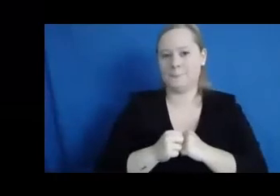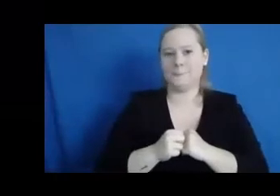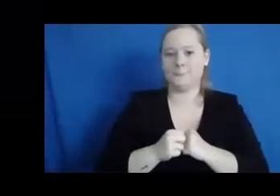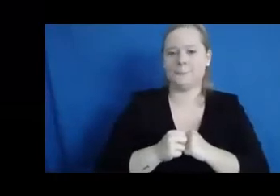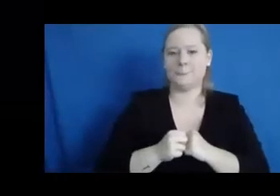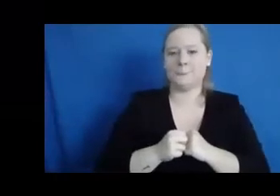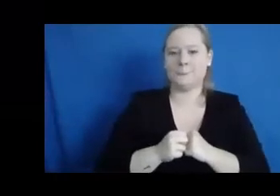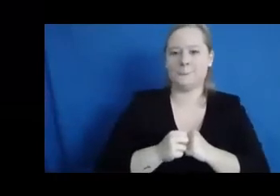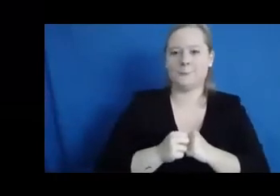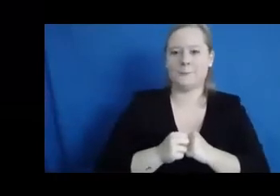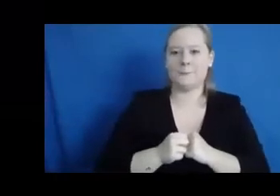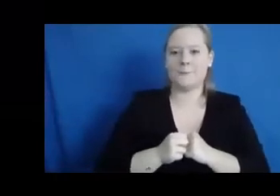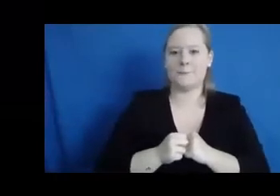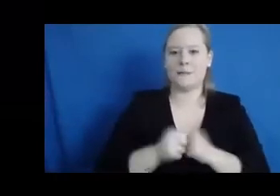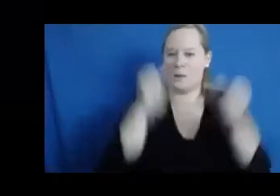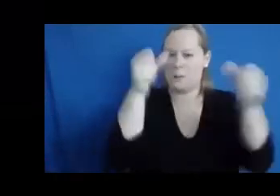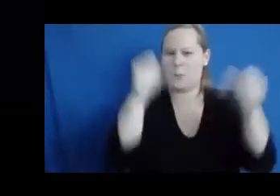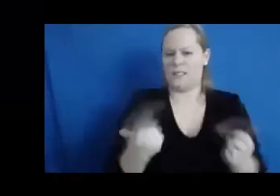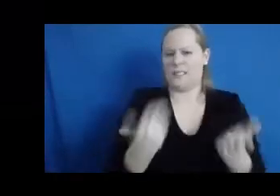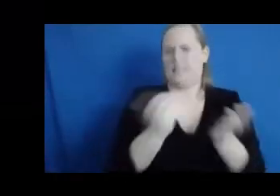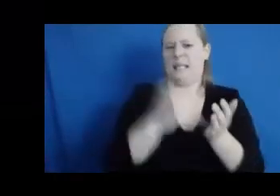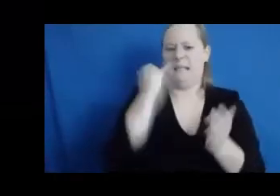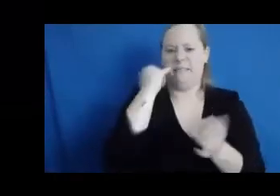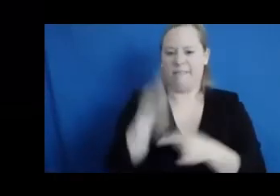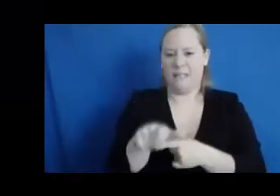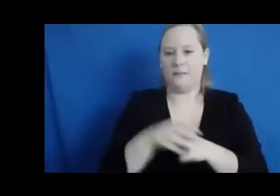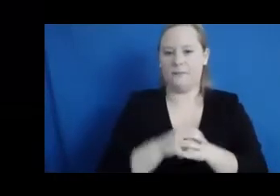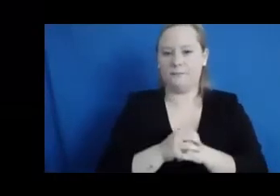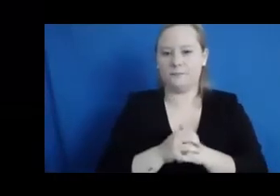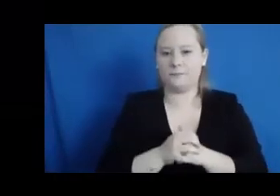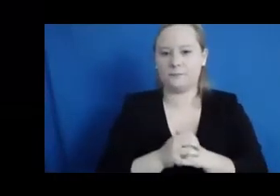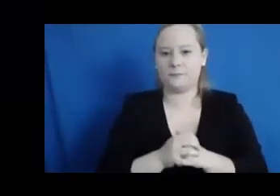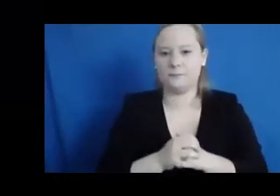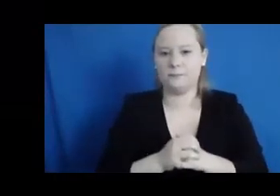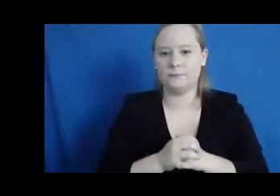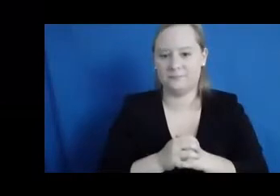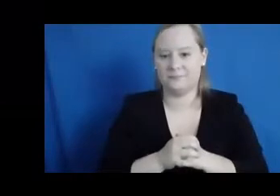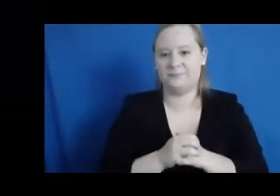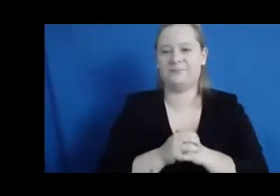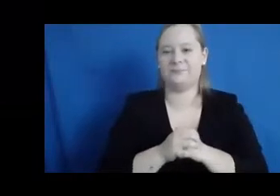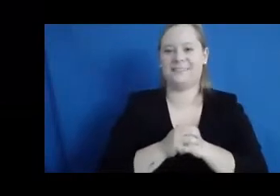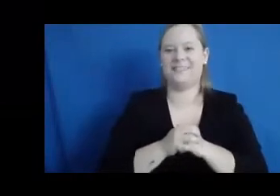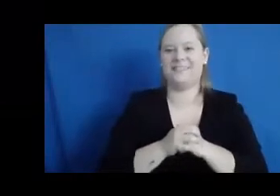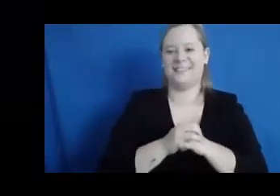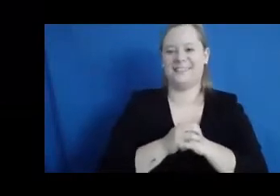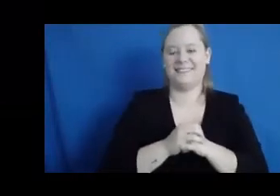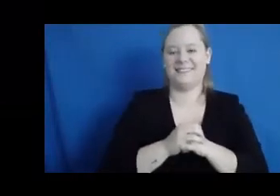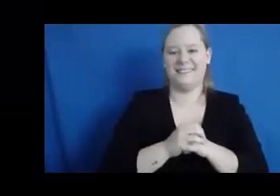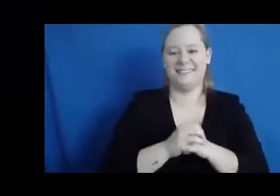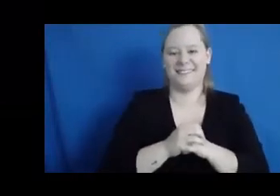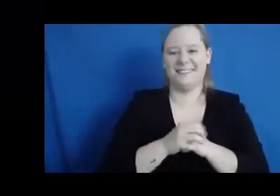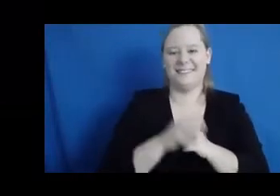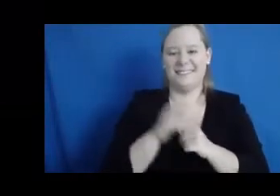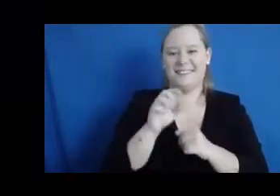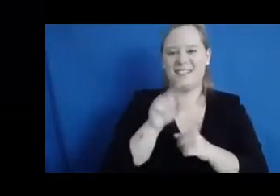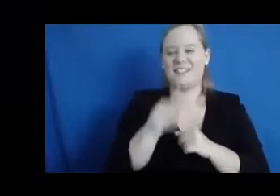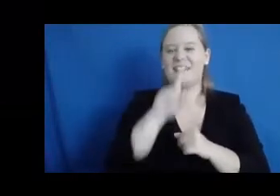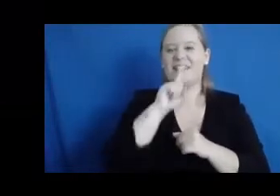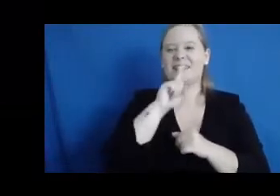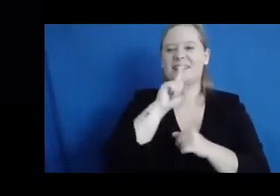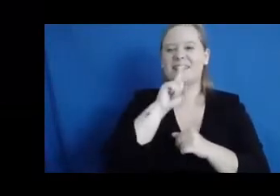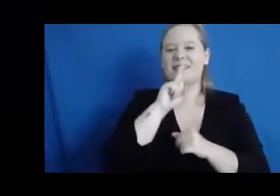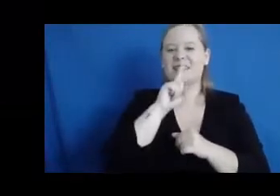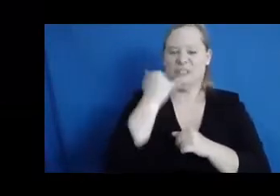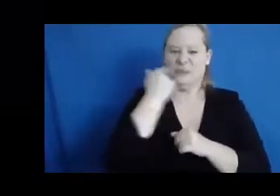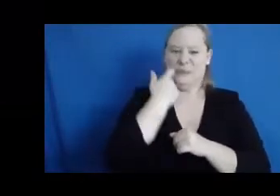I'll put that link up again at the end for anyone who needs it. So presently, we are actually just finishing up